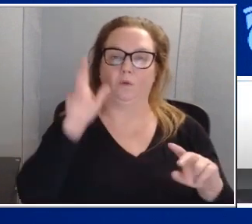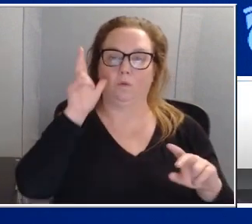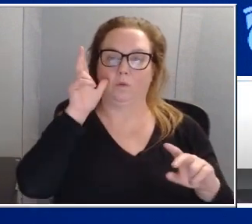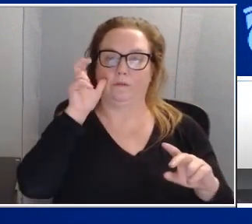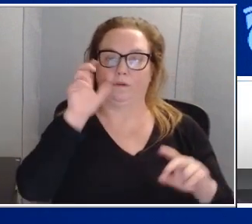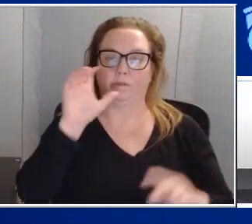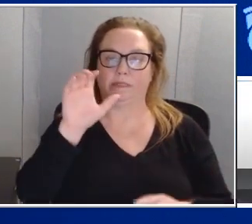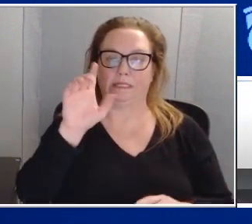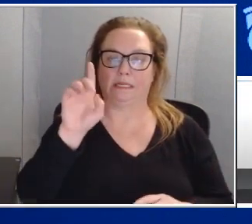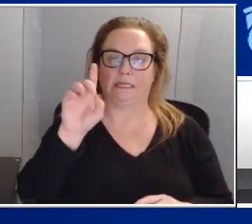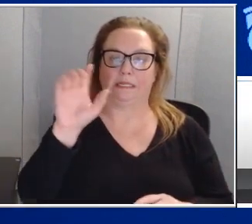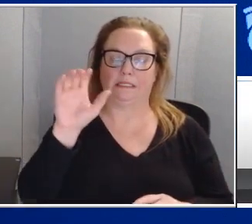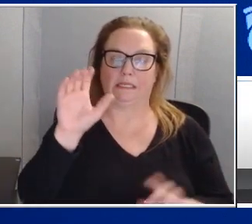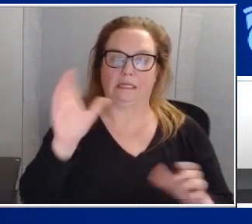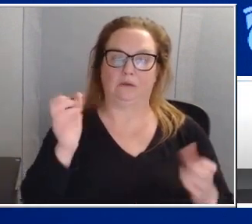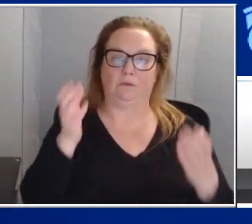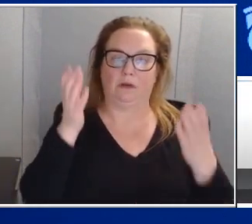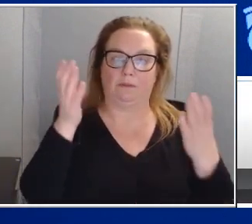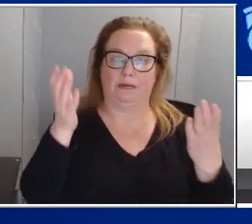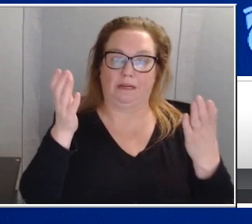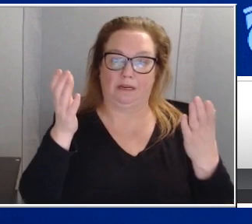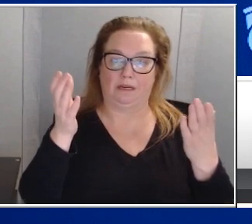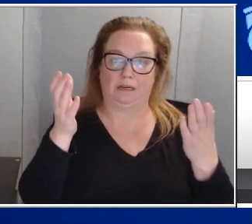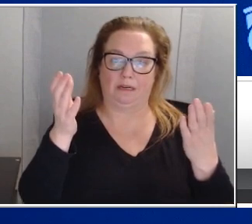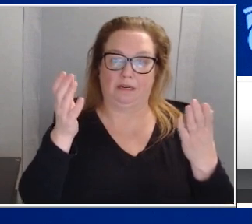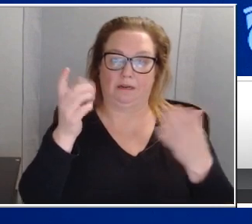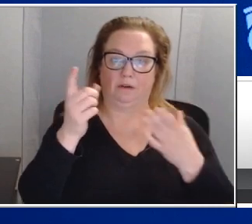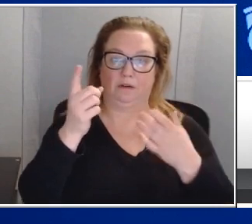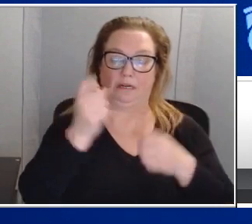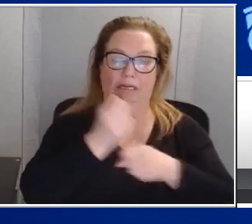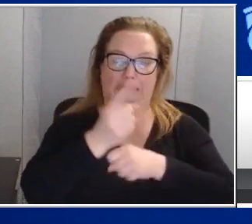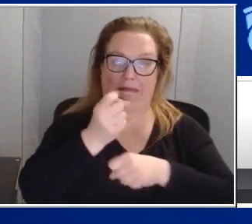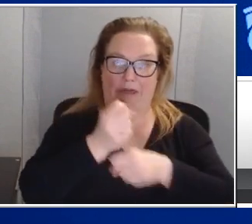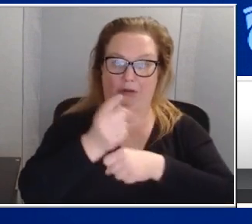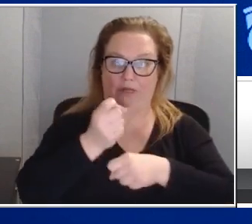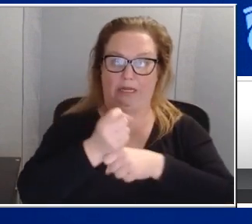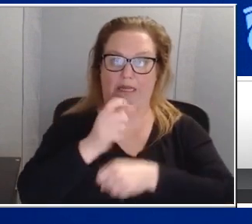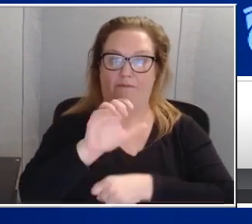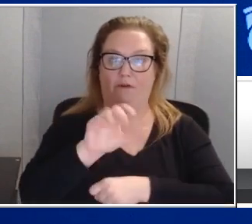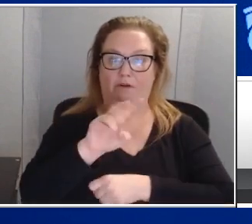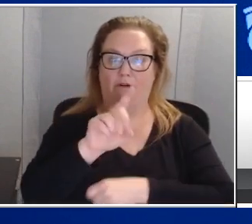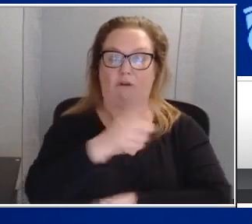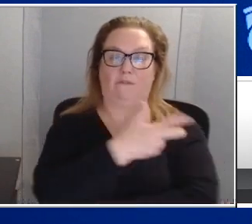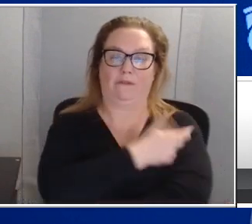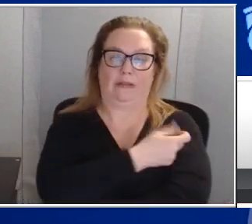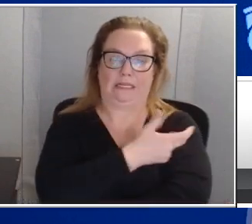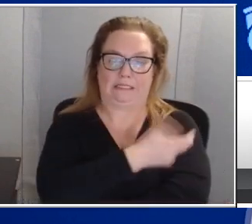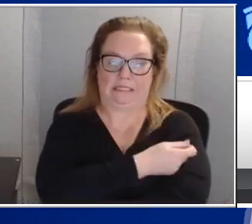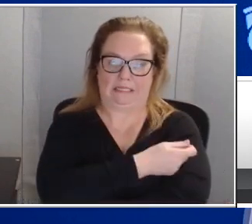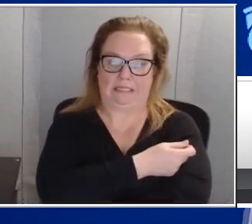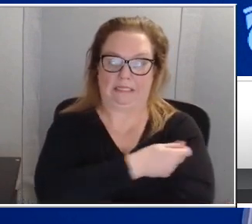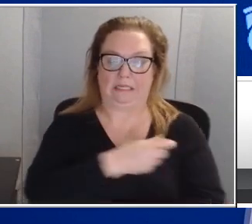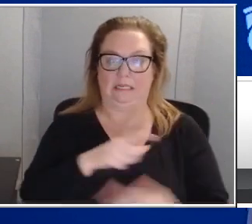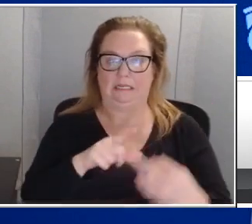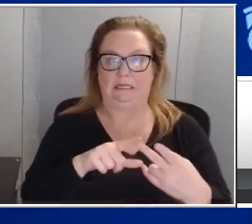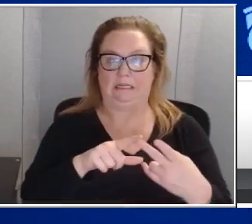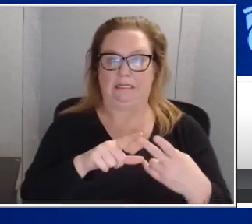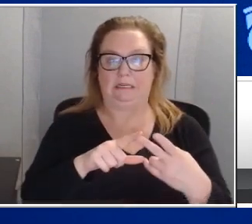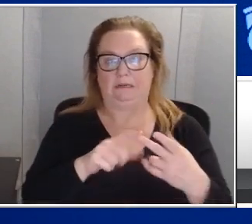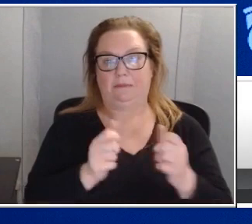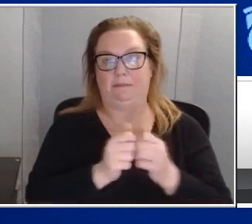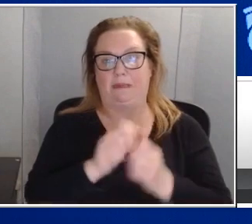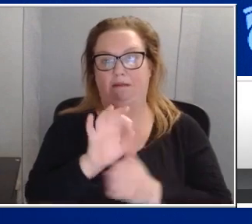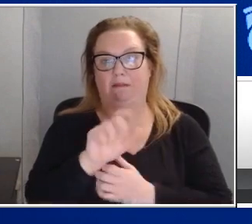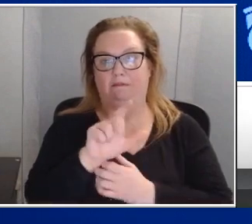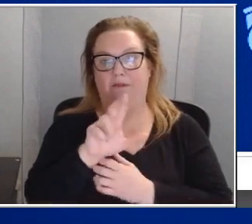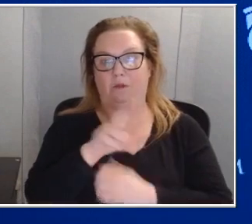CDC is recommendations maybe yearly for the COVID vaccines, maybe coupled with influenza.